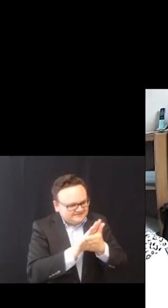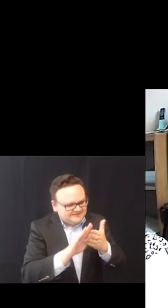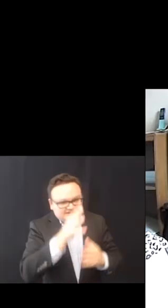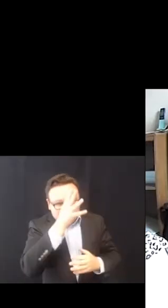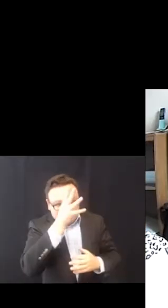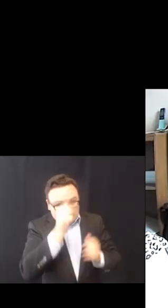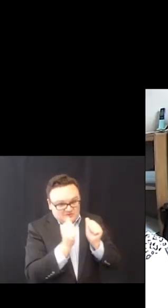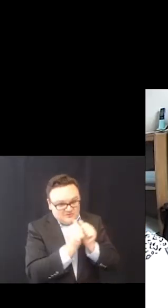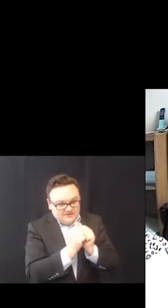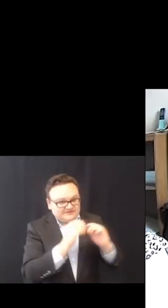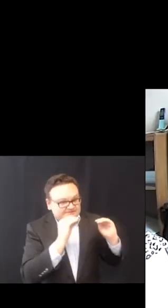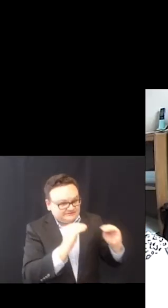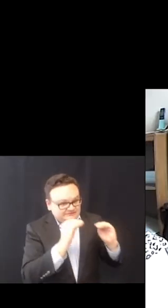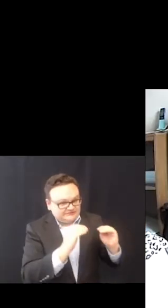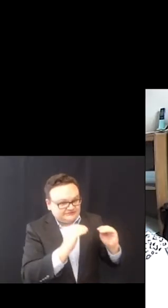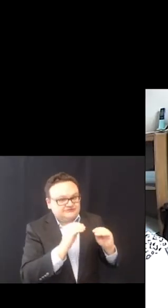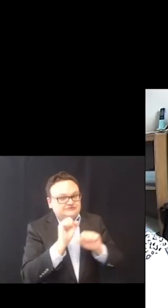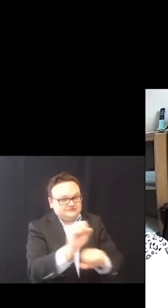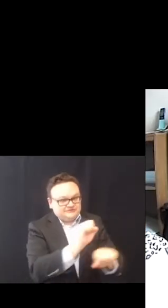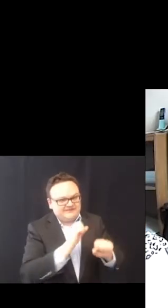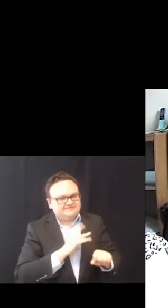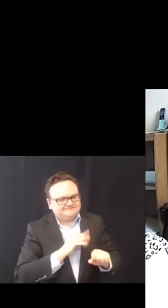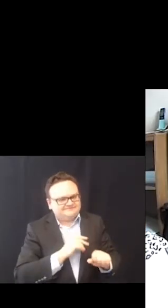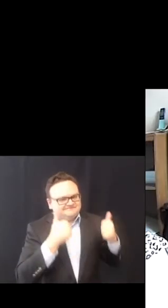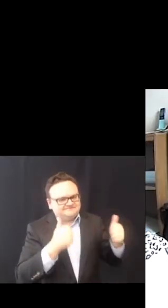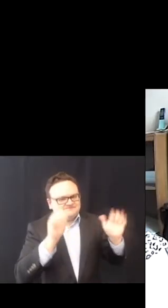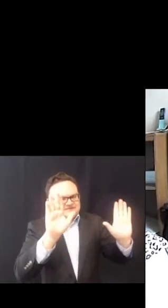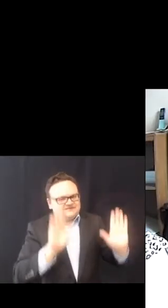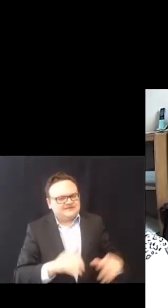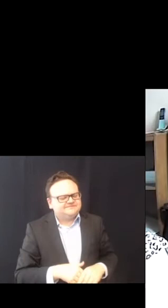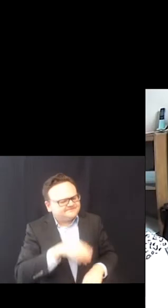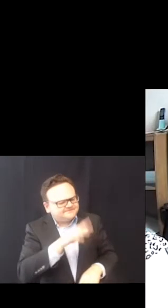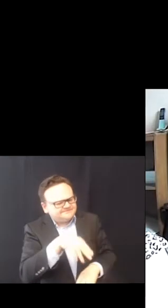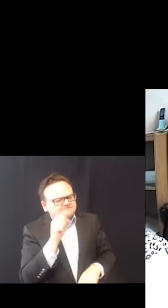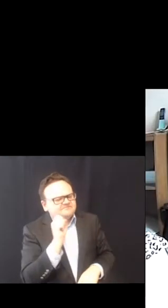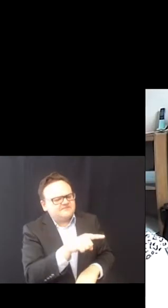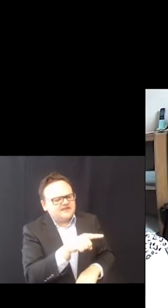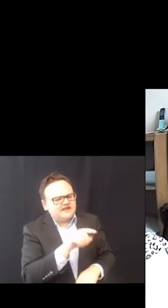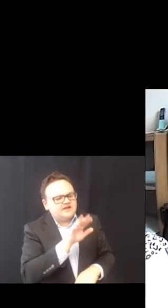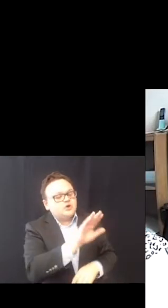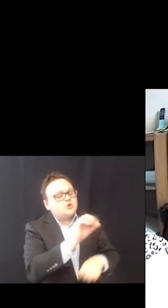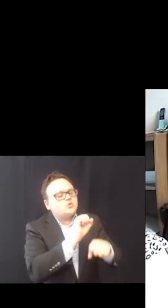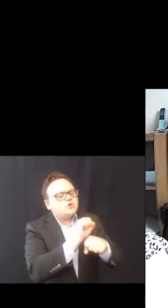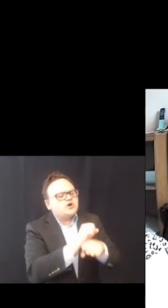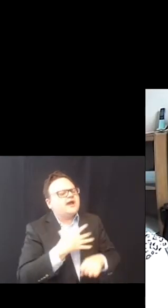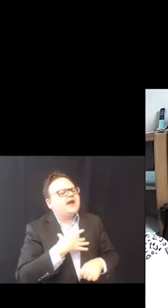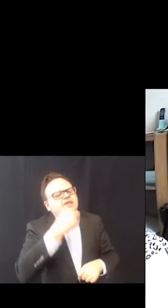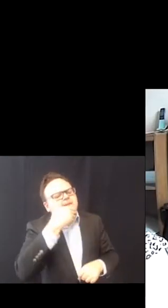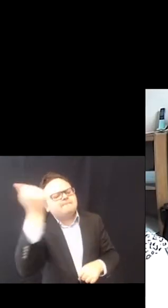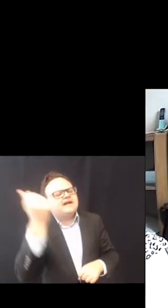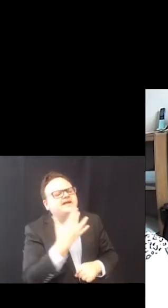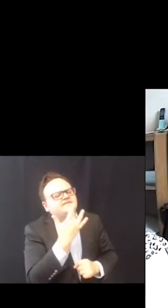got your permit. That's great. All right. What do you think is your favorite part of your job?